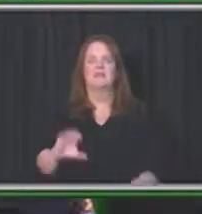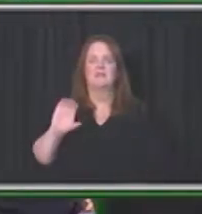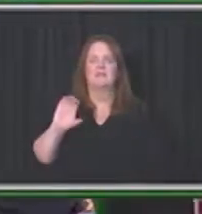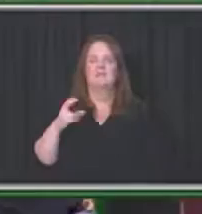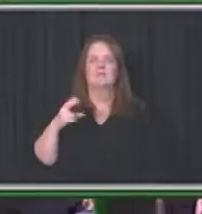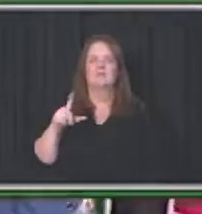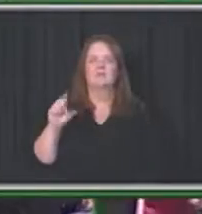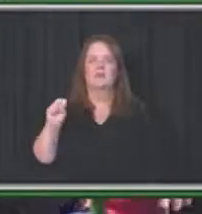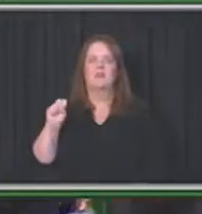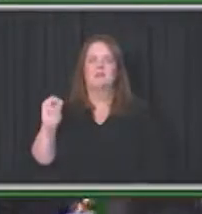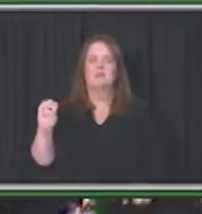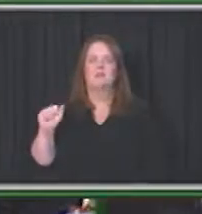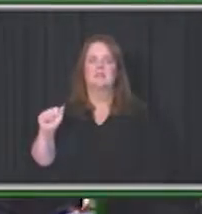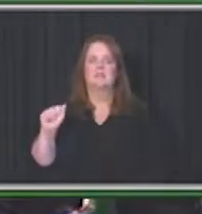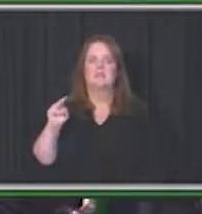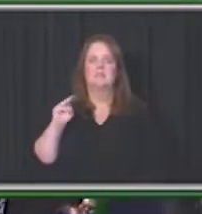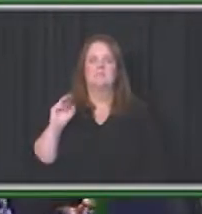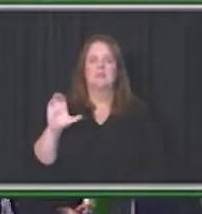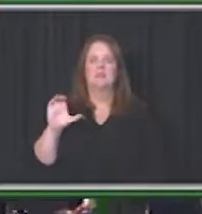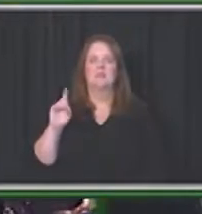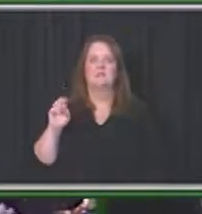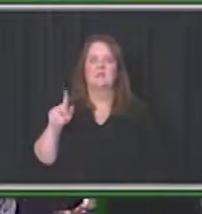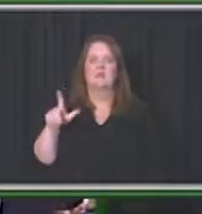Chelsea McDonald.